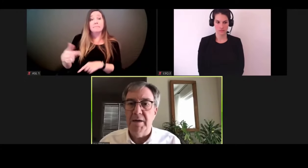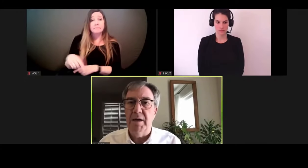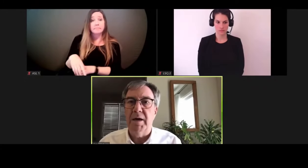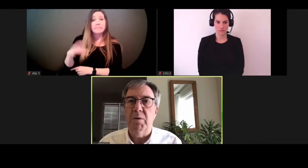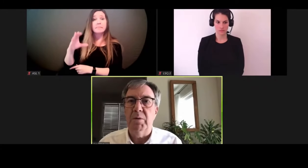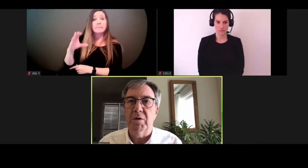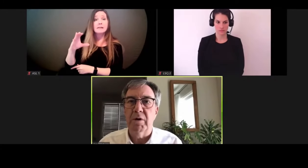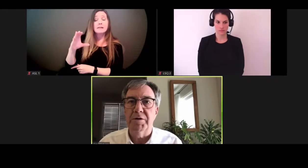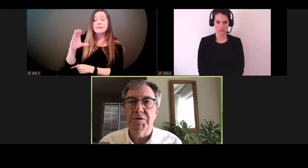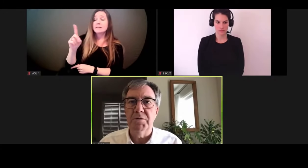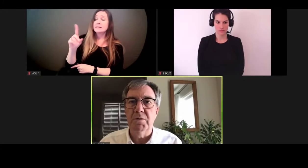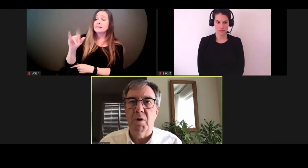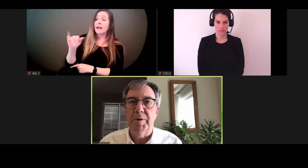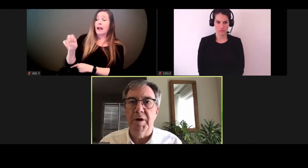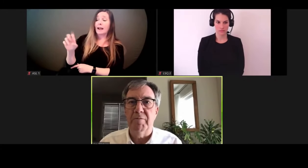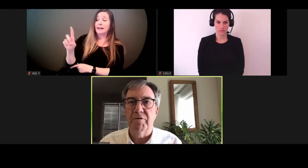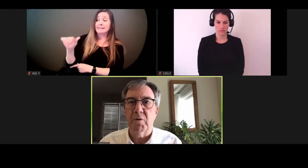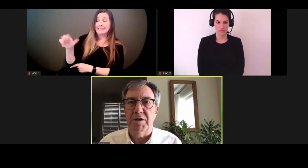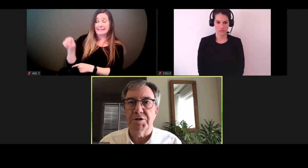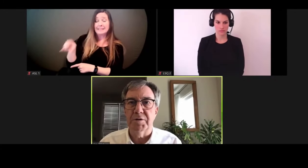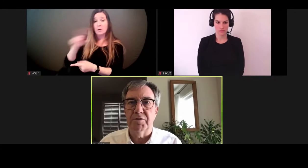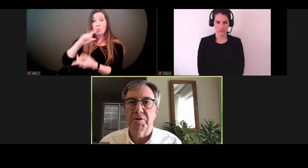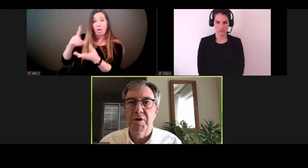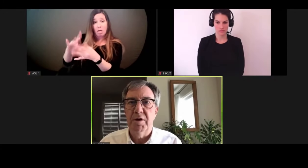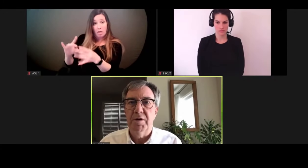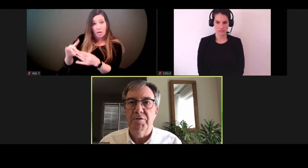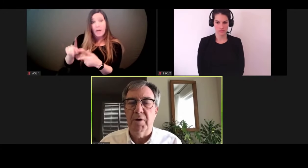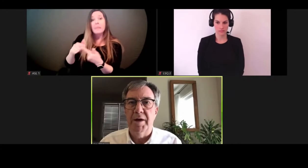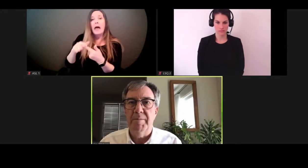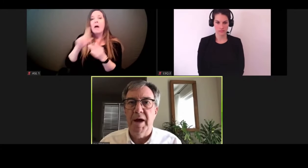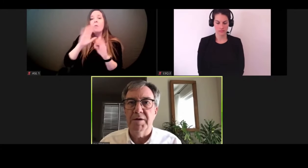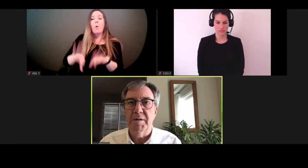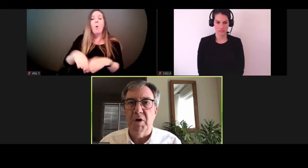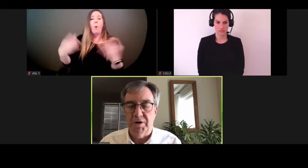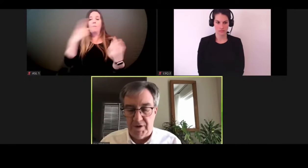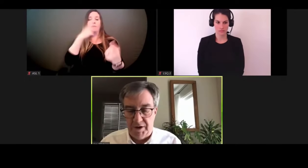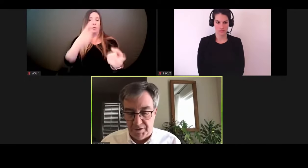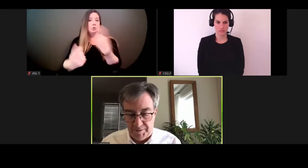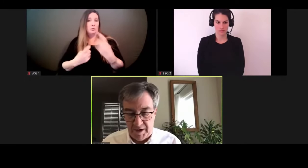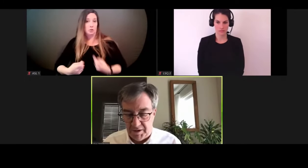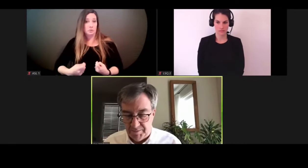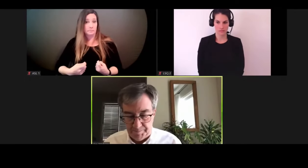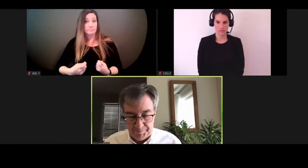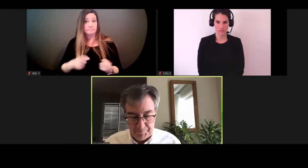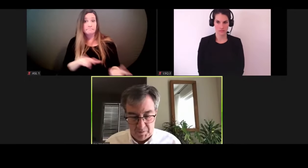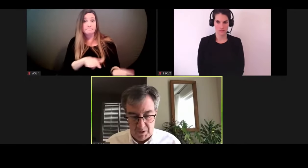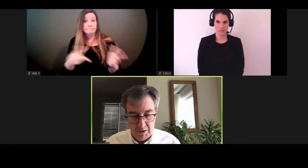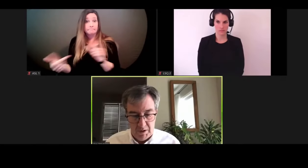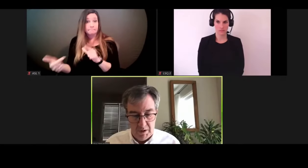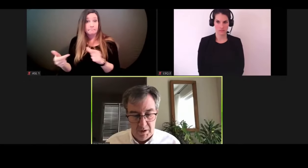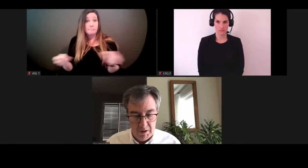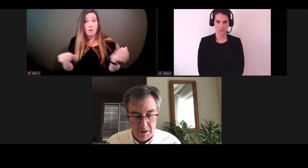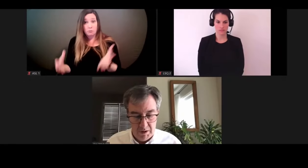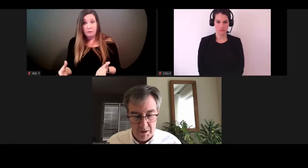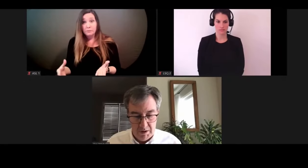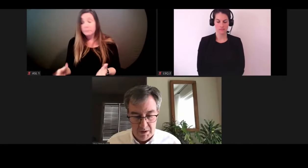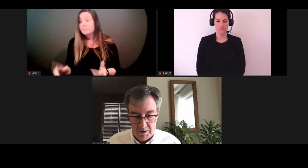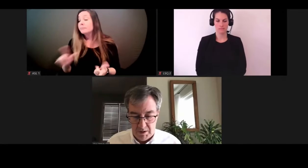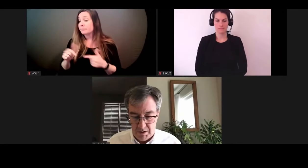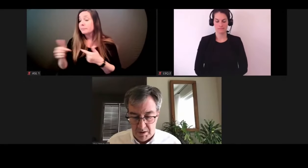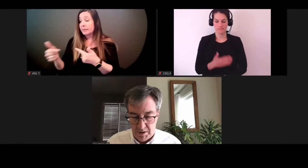then we are going to open it up for questions. So I'll hand it back to the moderator. Thank you. Thank you,